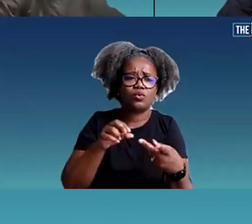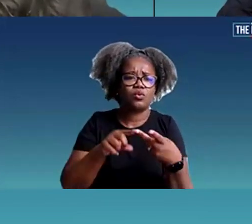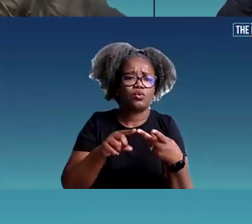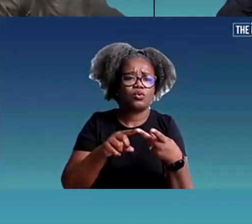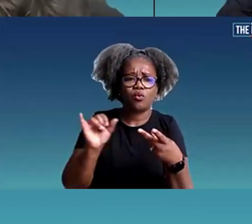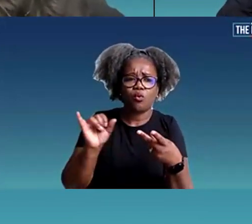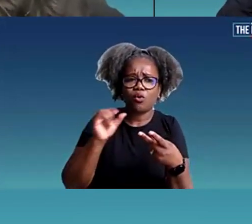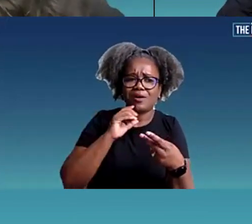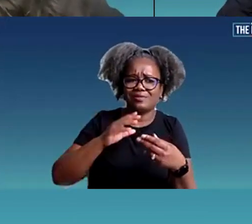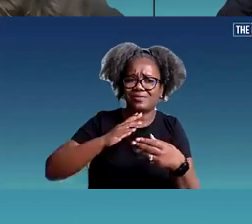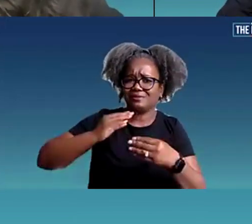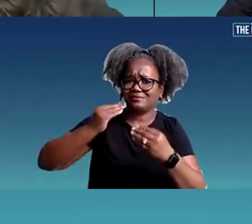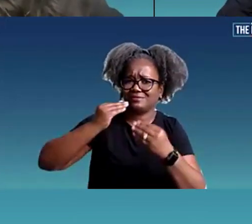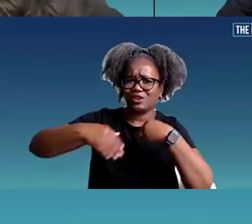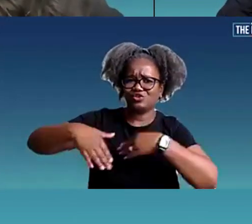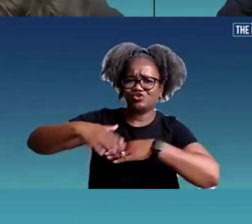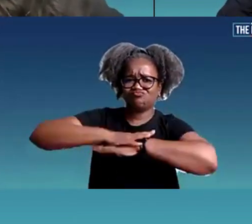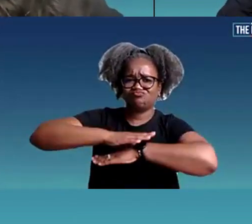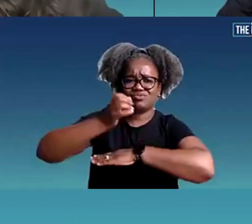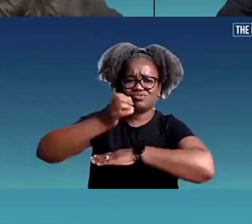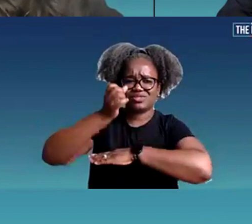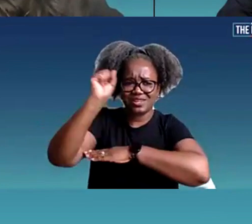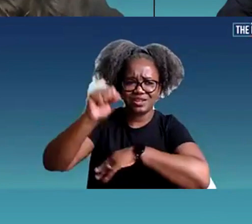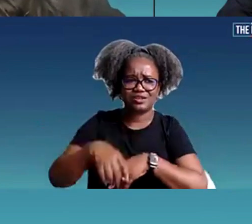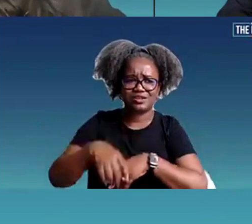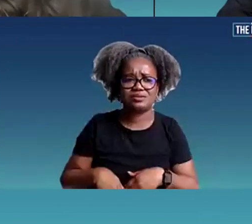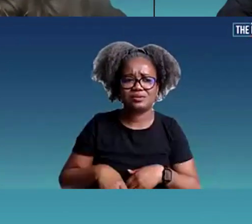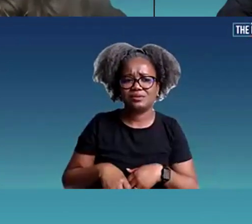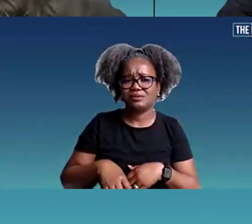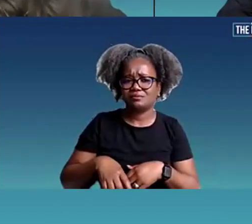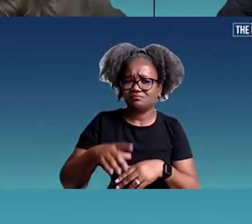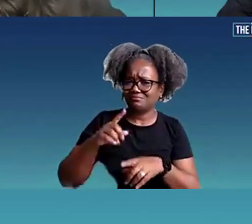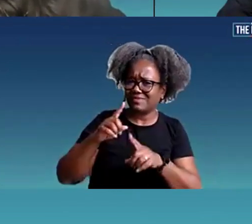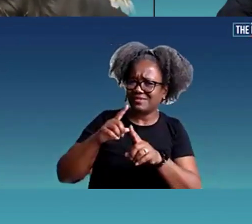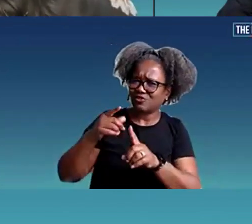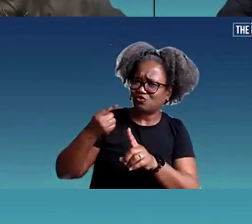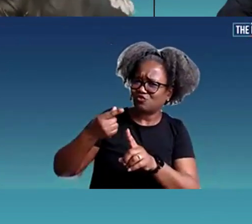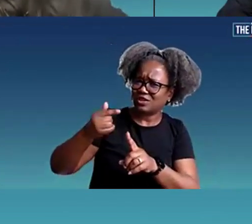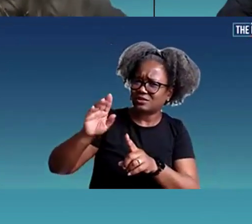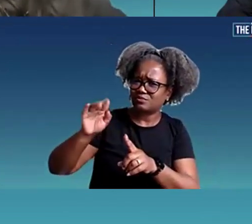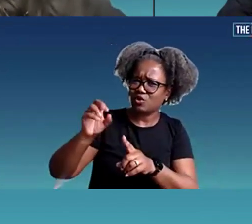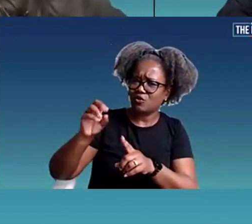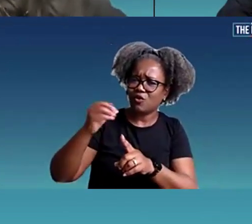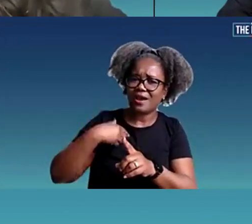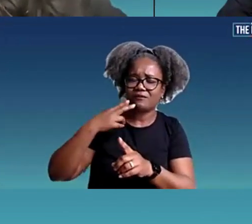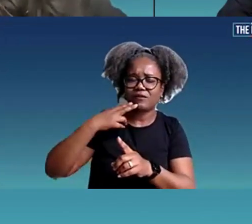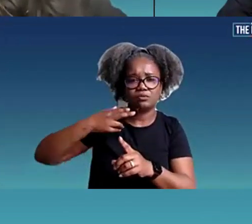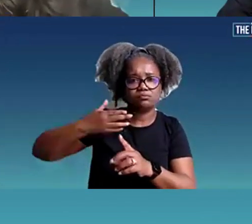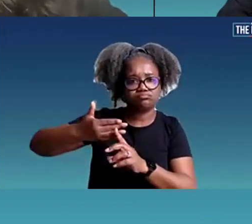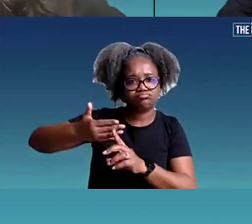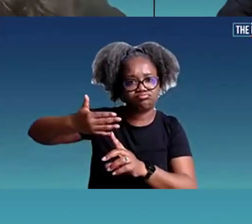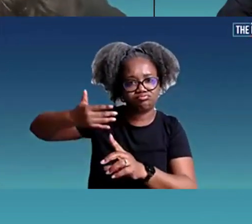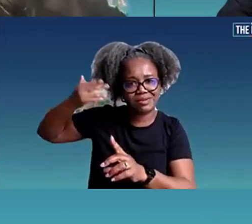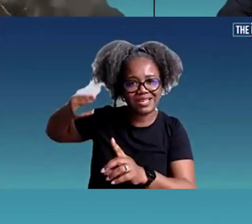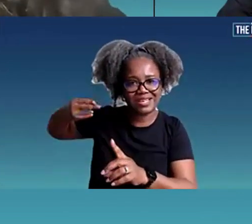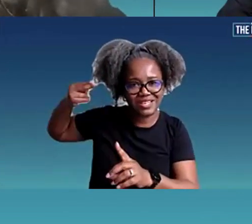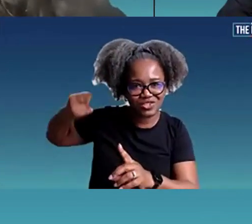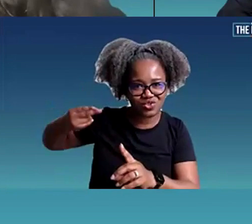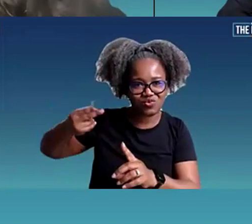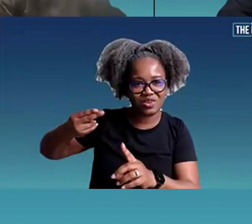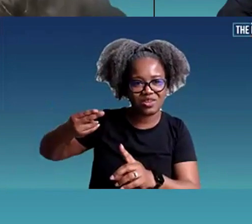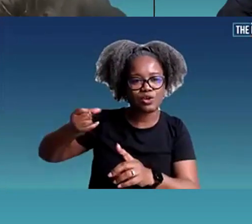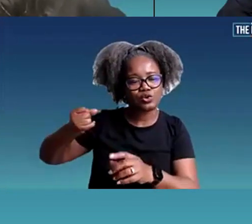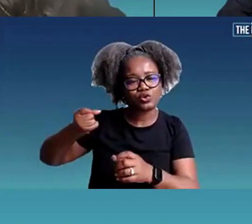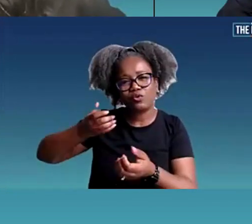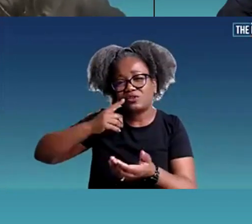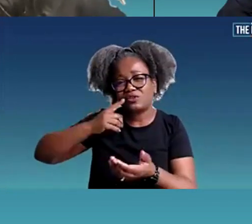would suggest, from a community perspective, to understand what's going on in the community and to make those relationships before you get started.